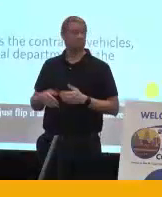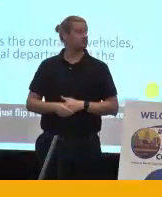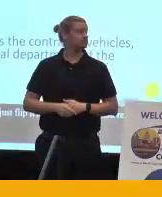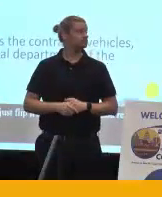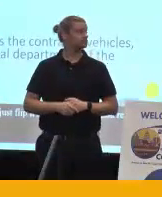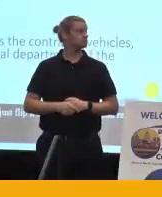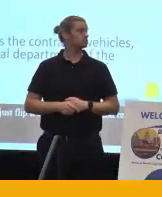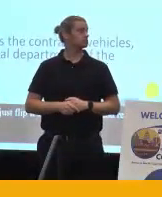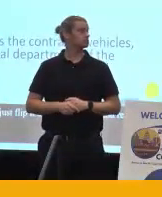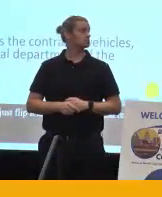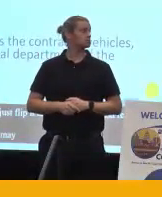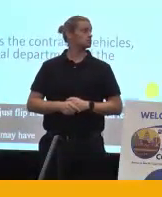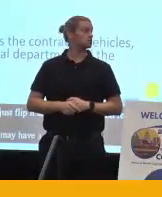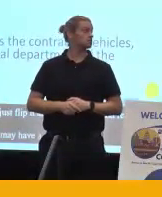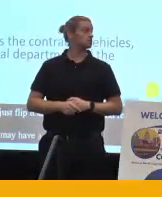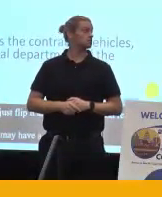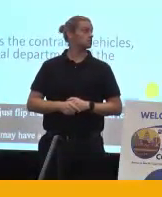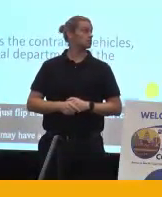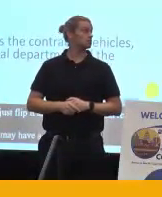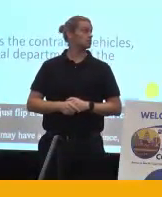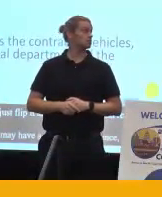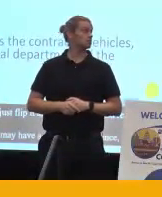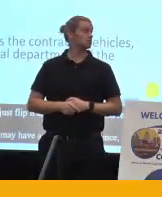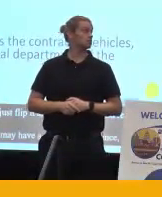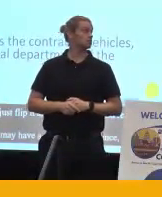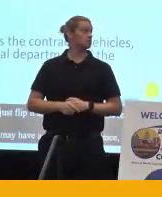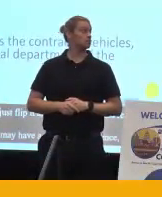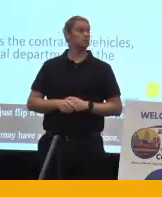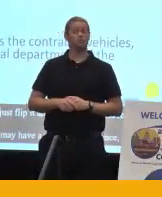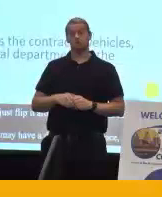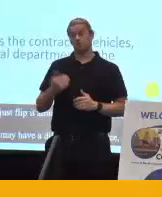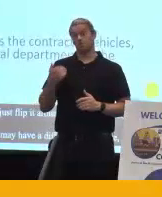If you're a touch typist, like some of us that learned in high school,